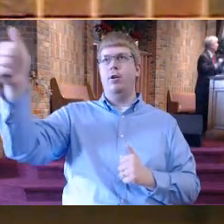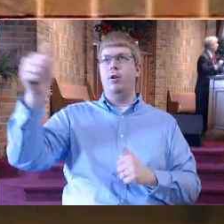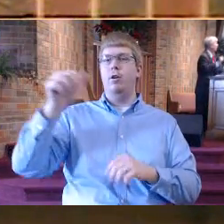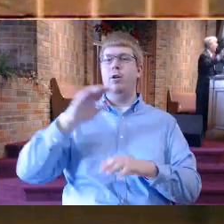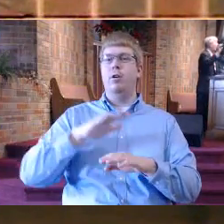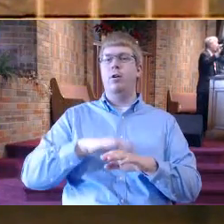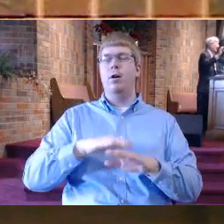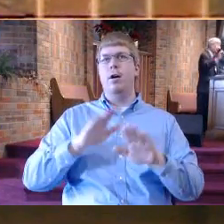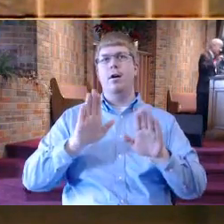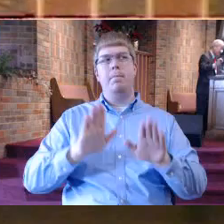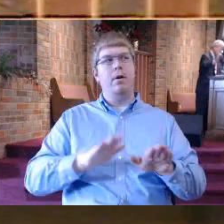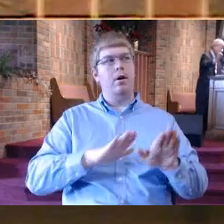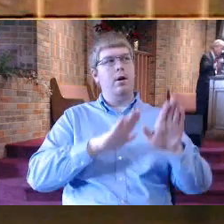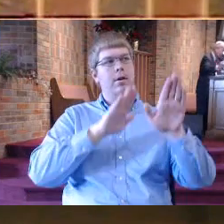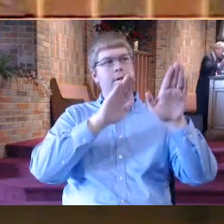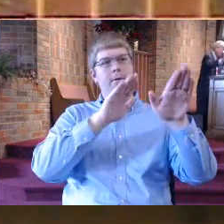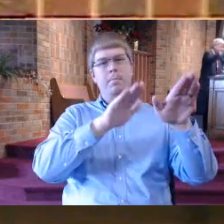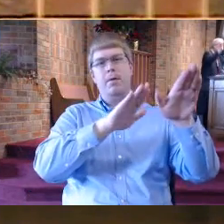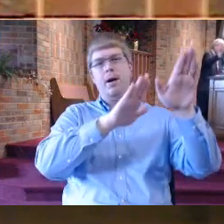Going afar,